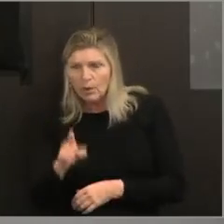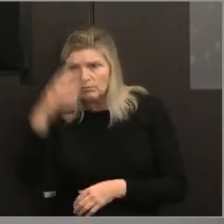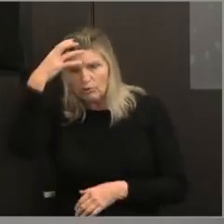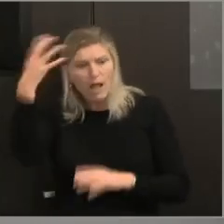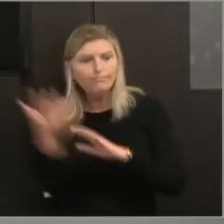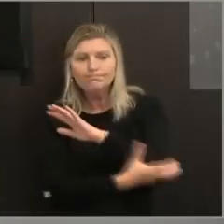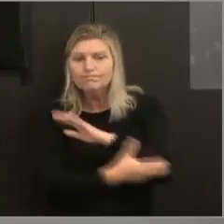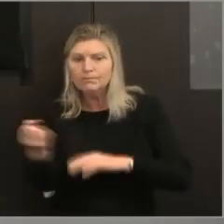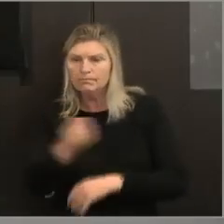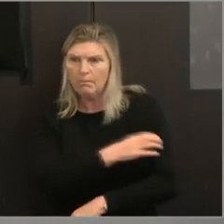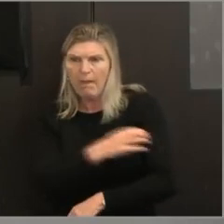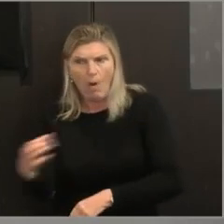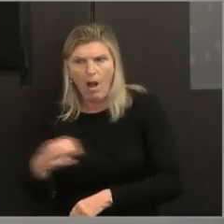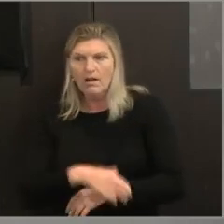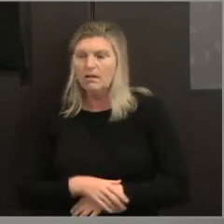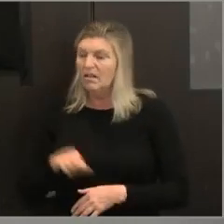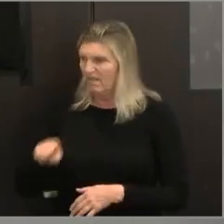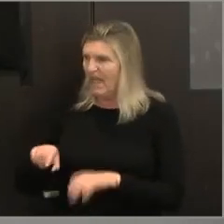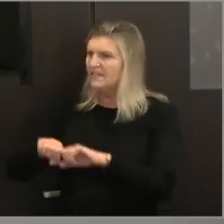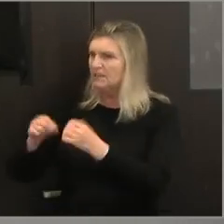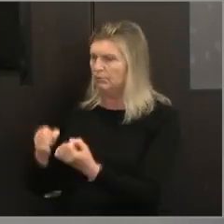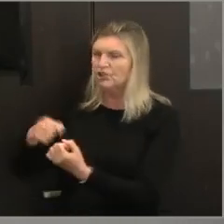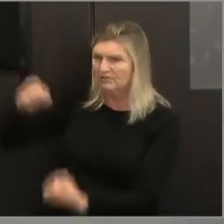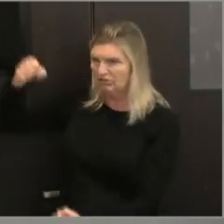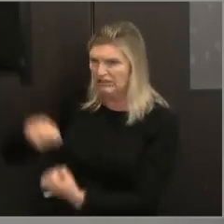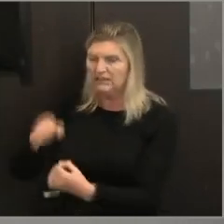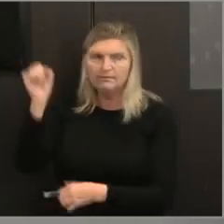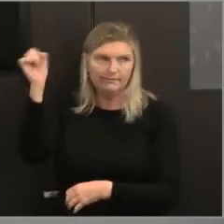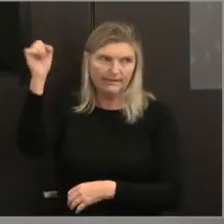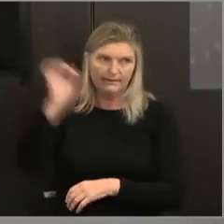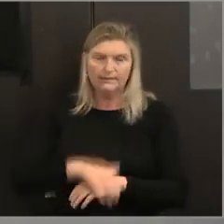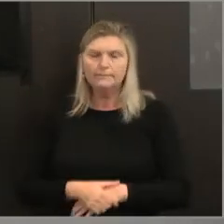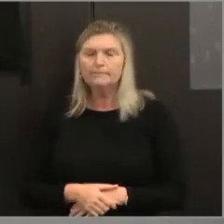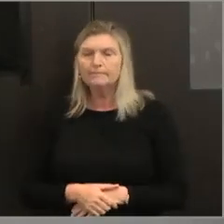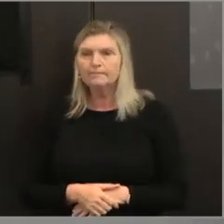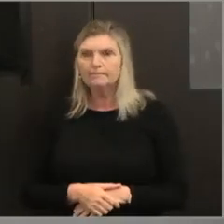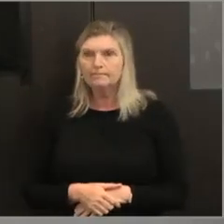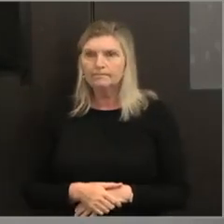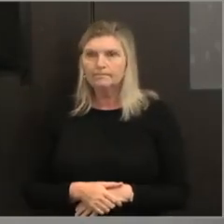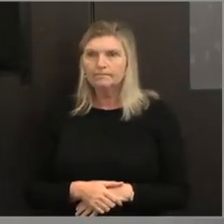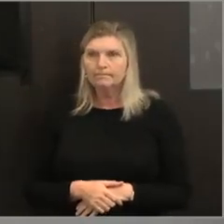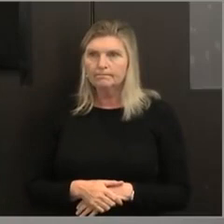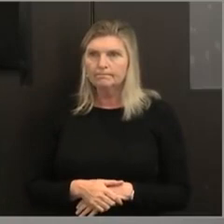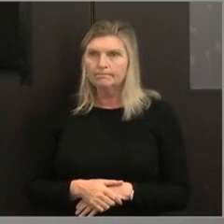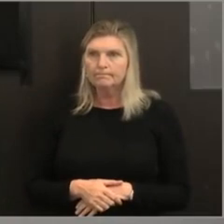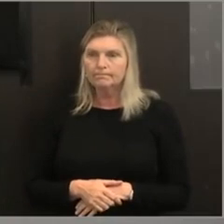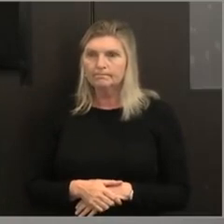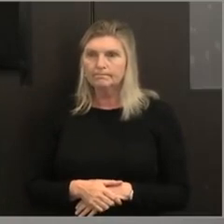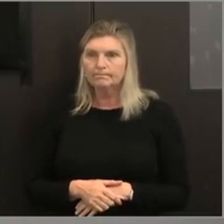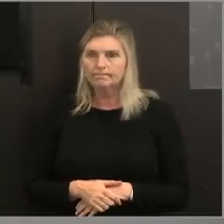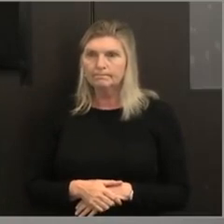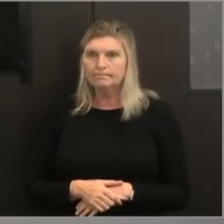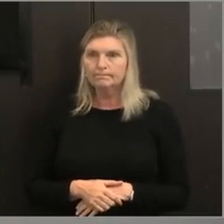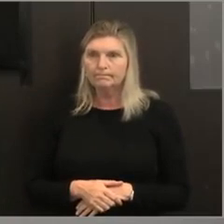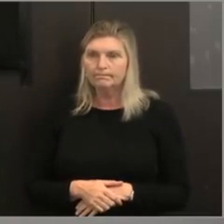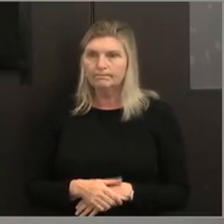be seen as a breach of te tiriti. The fact that such a tikanga-based understanding has